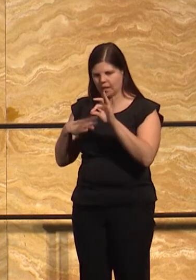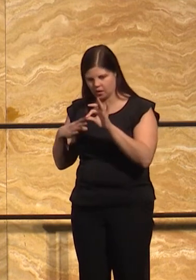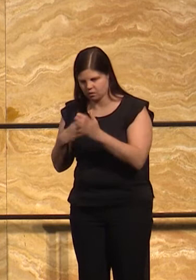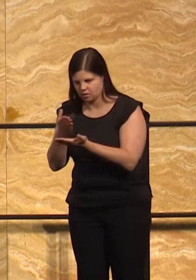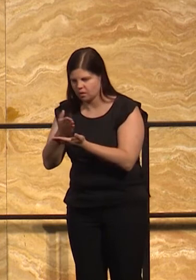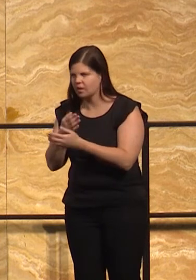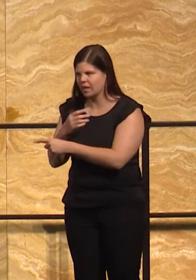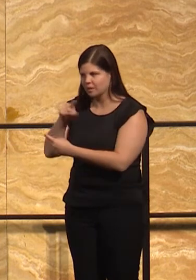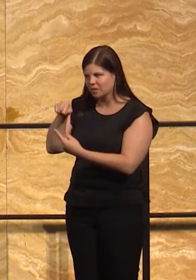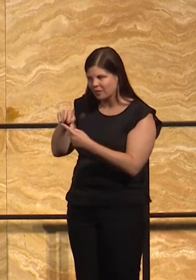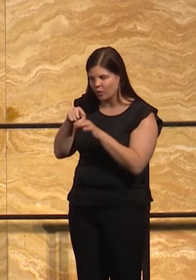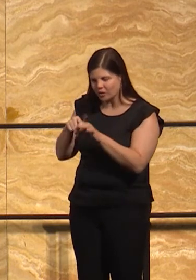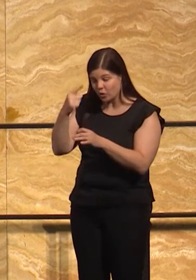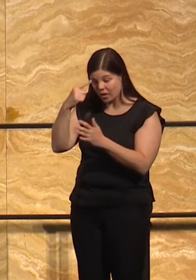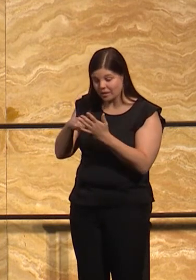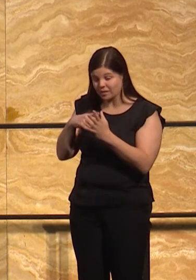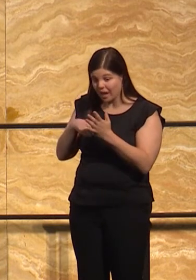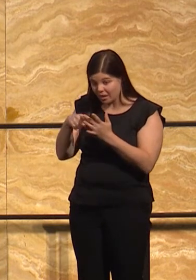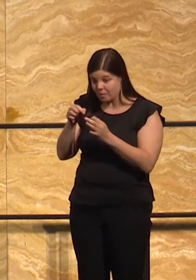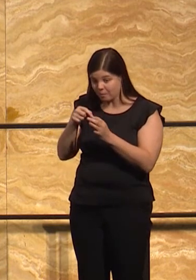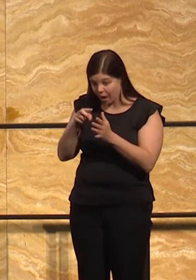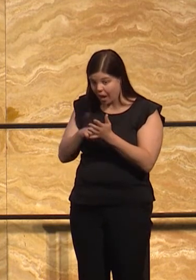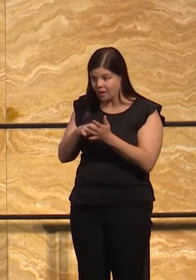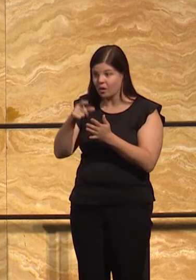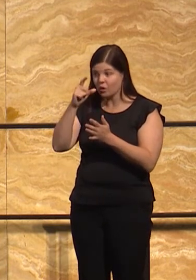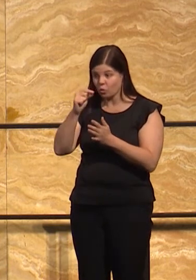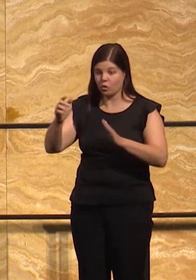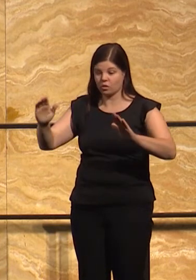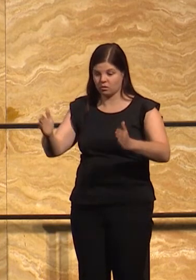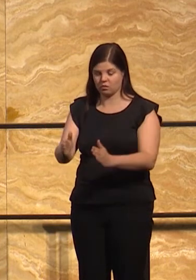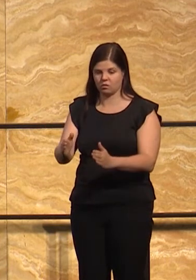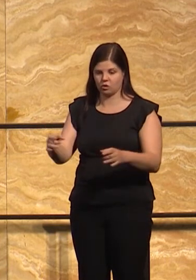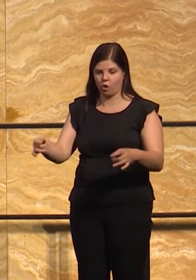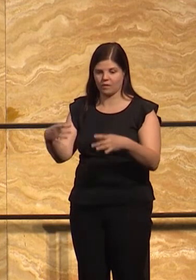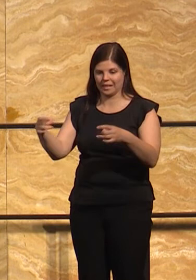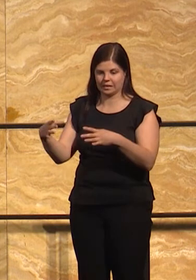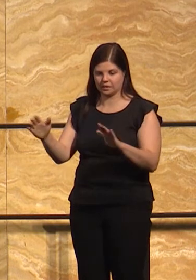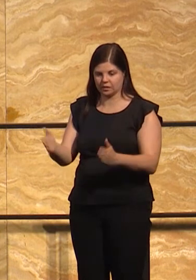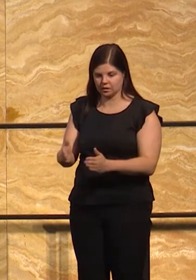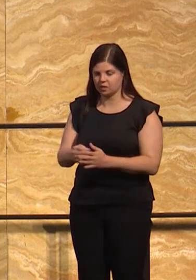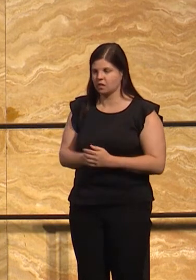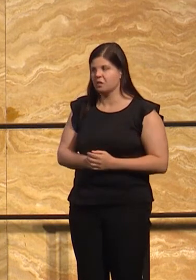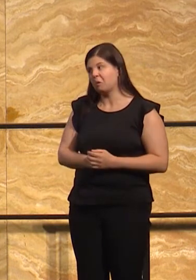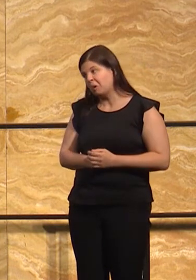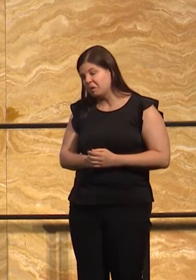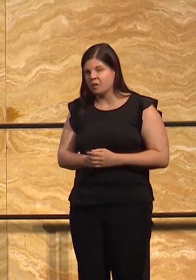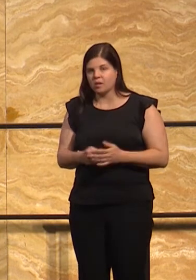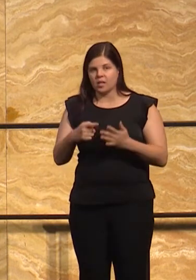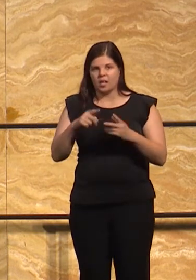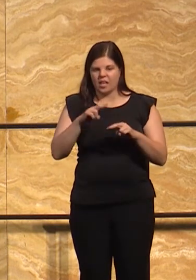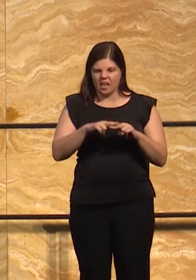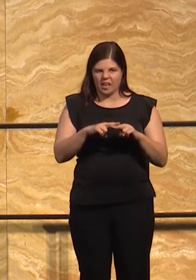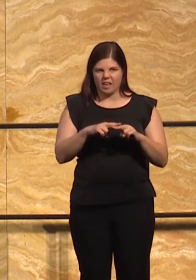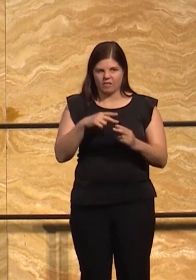could the Taliban play a function in reducing the conflict? If the society responds